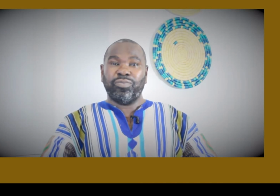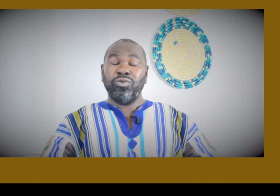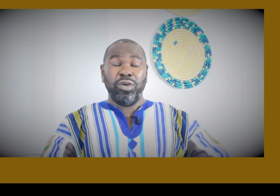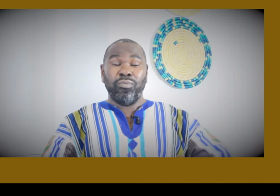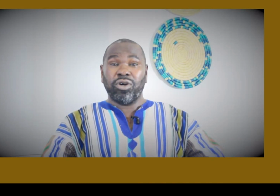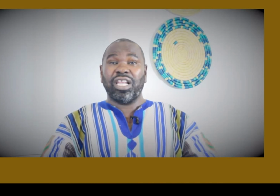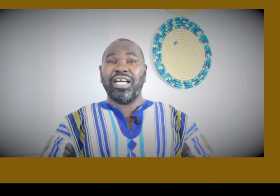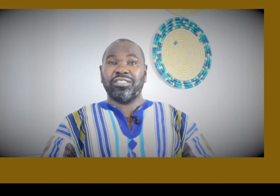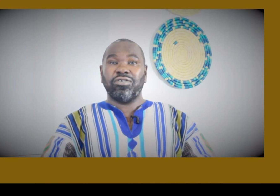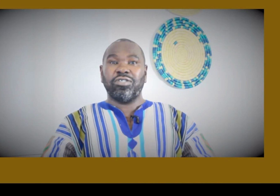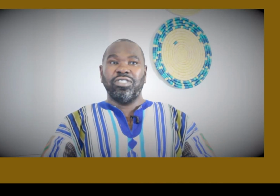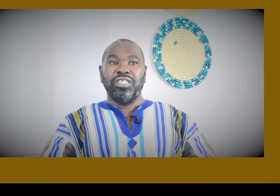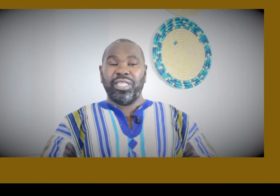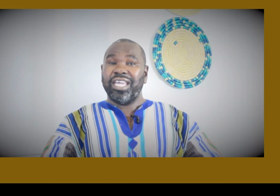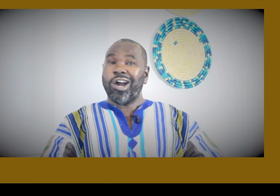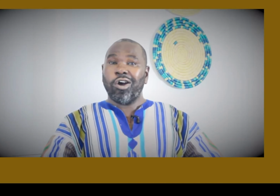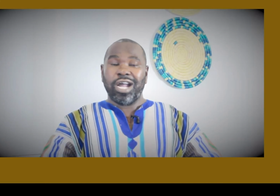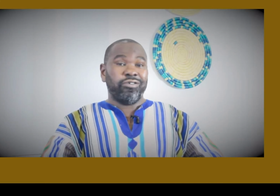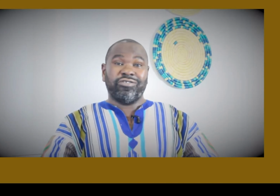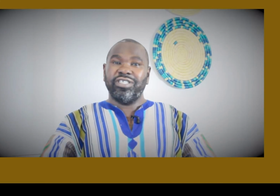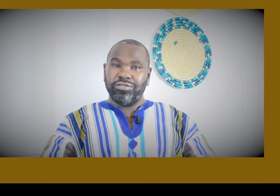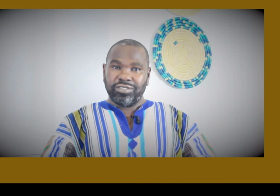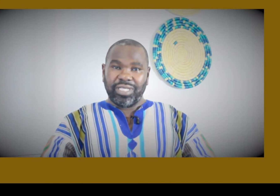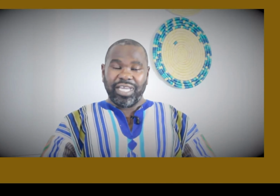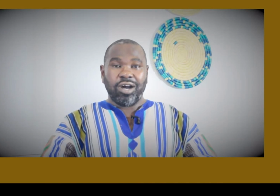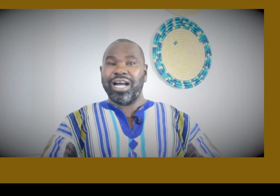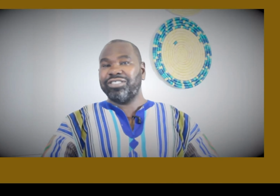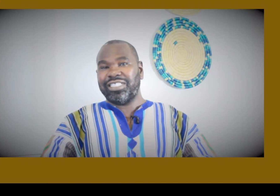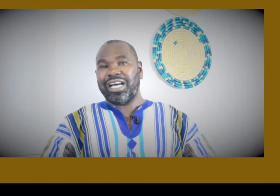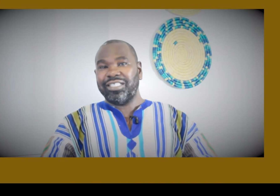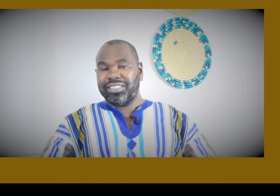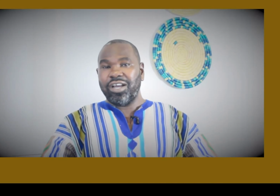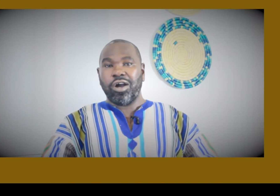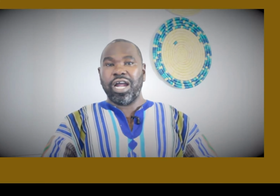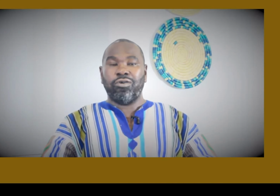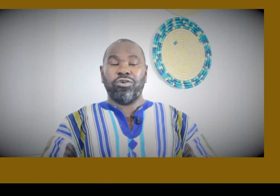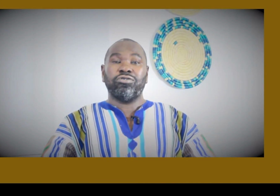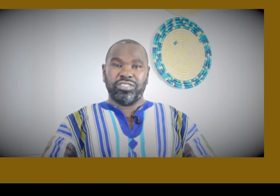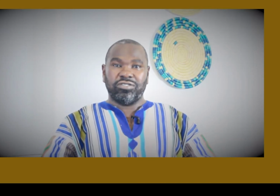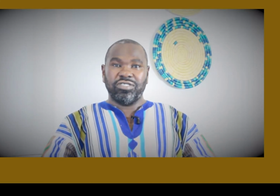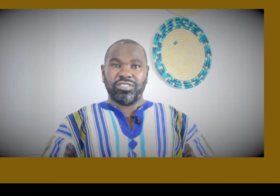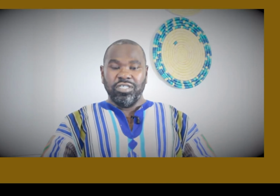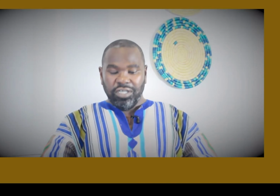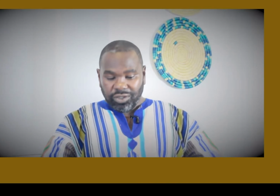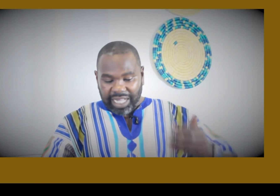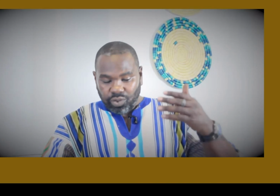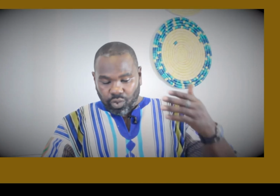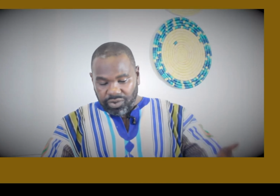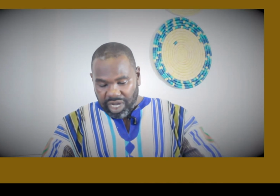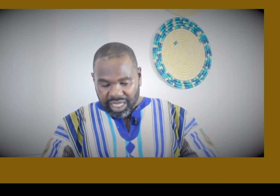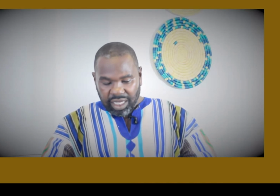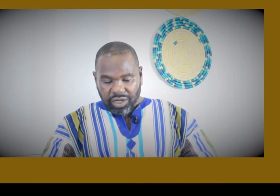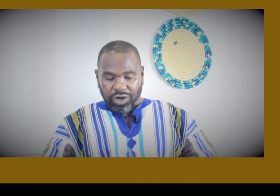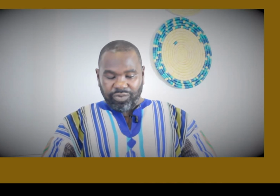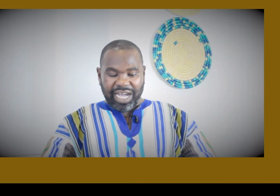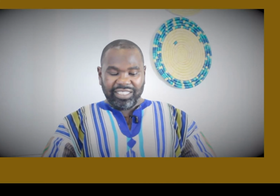are our griots, they are our jollies, they are our oral historians. So that's one way where we kind of see the